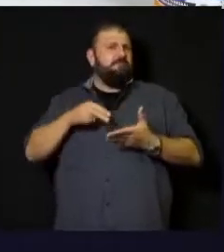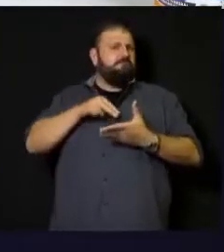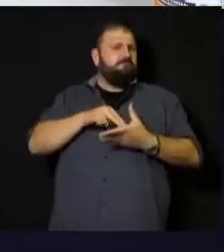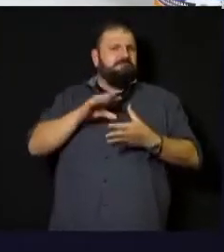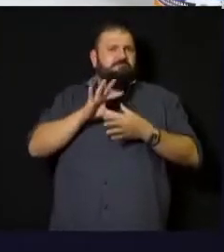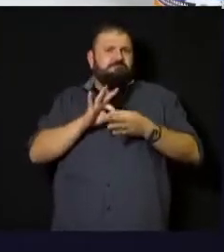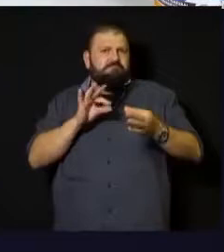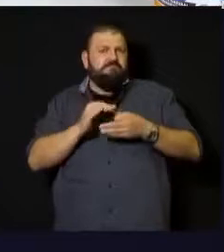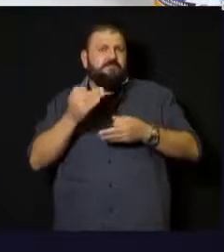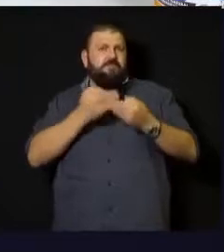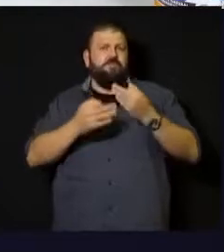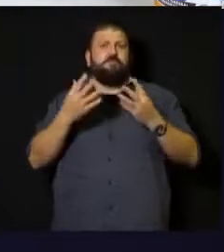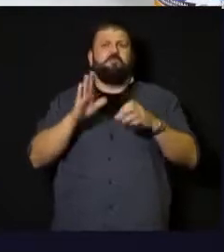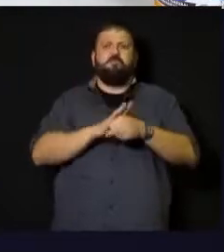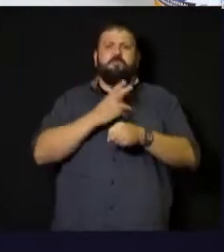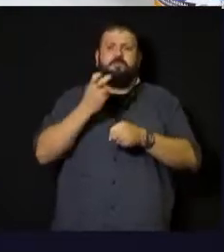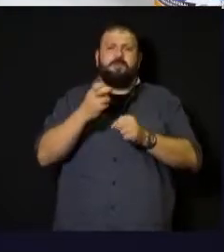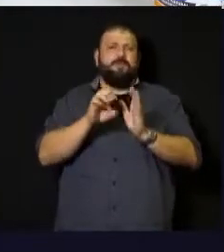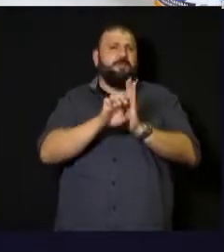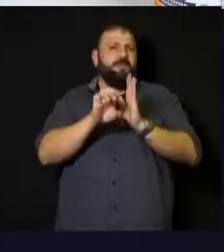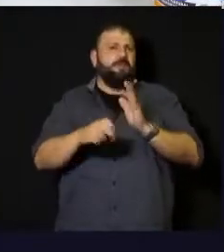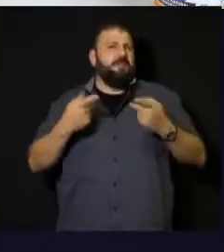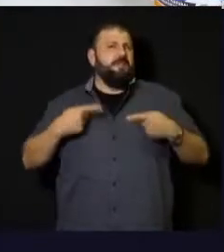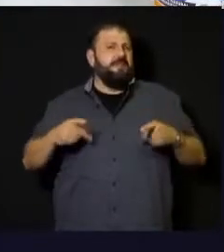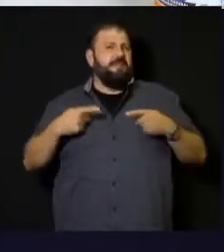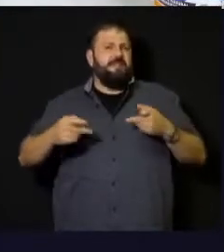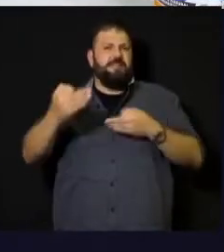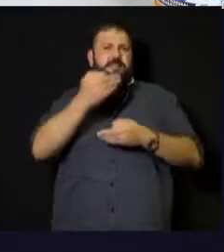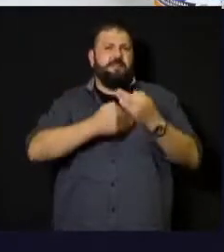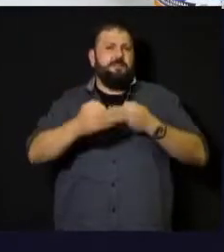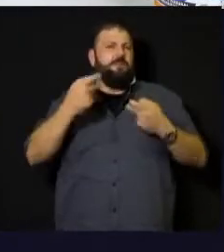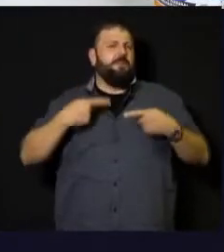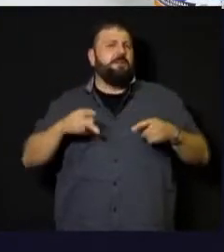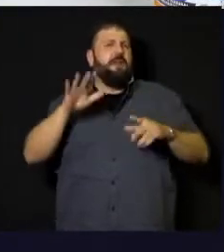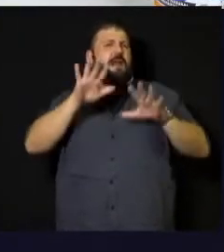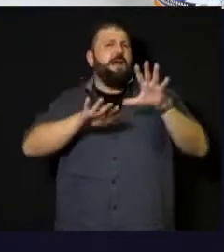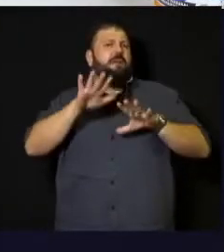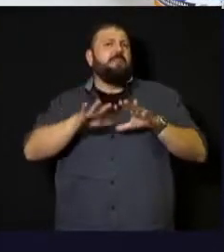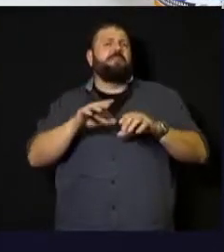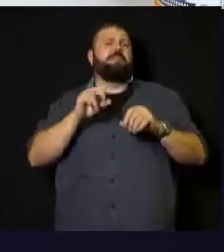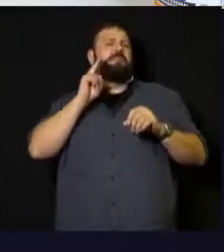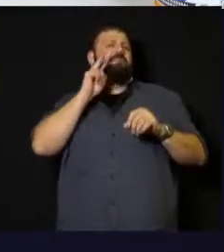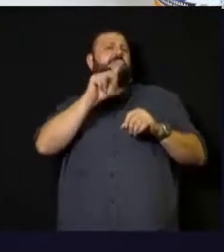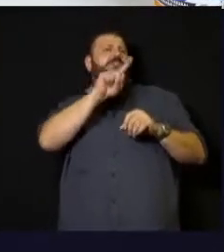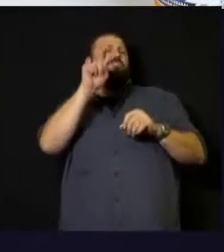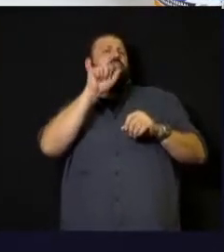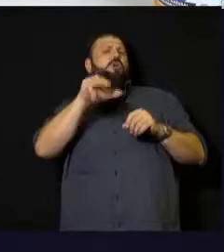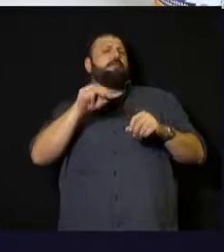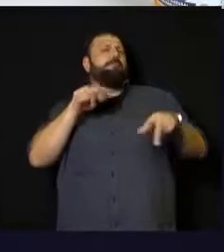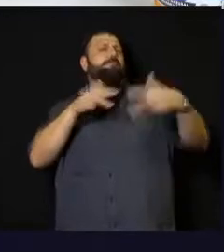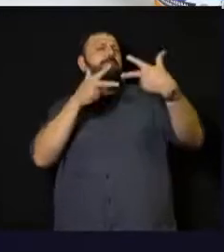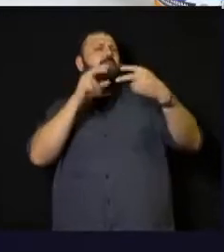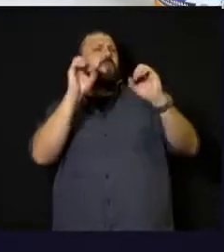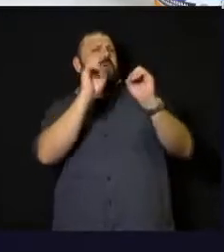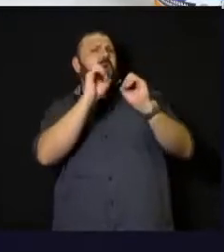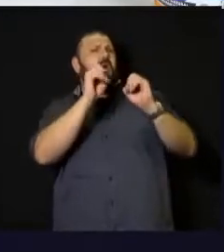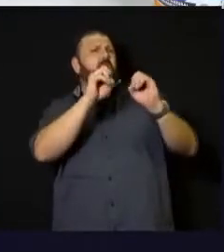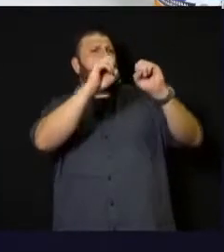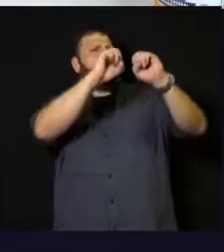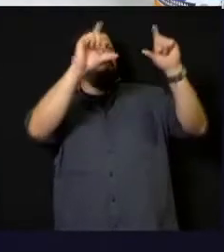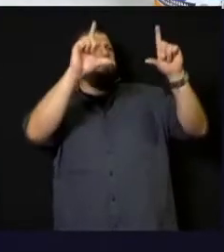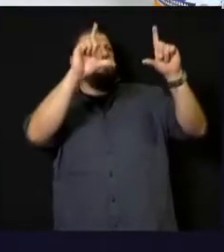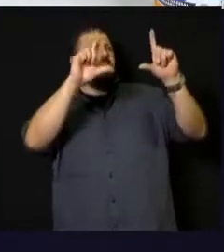yourself very well. Many people, I see a lot of people who are in Zoom, they don't turn the camera on, and